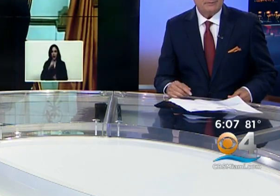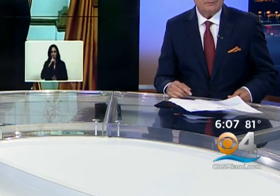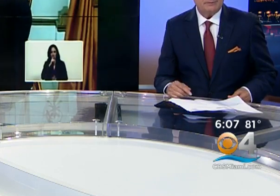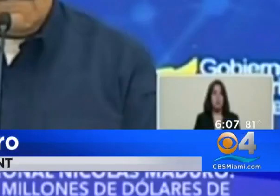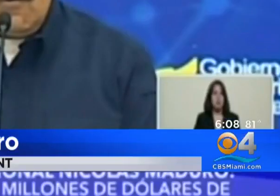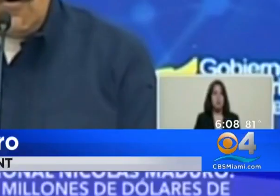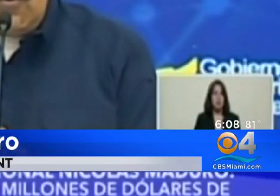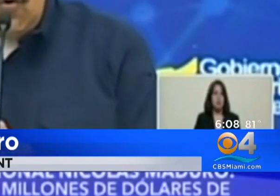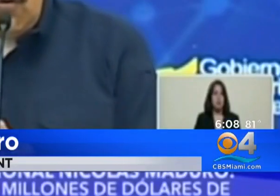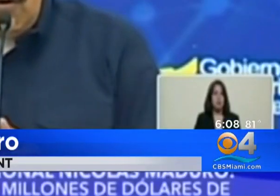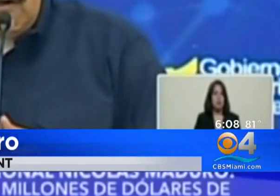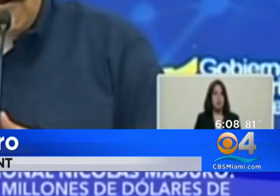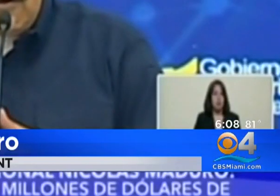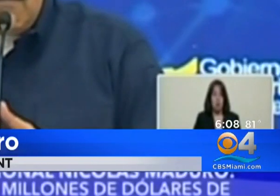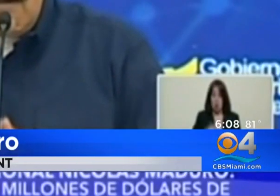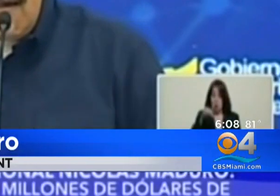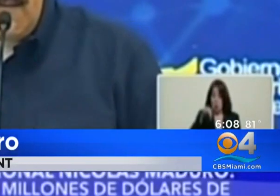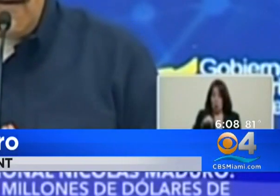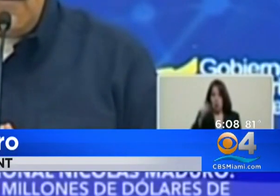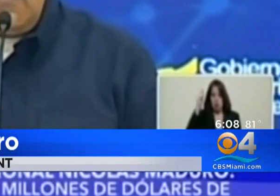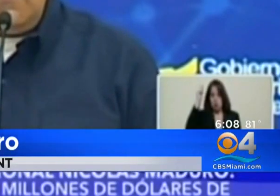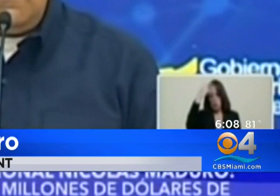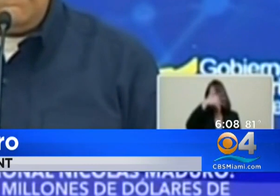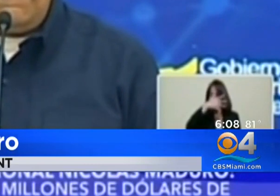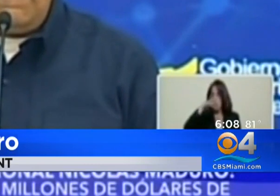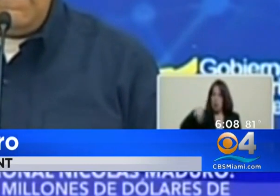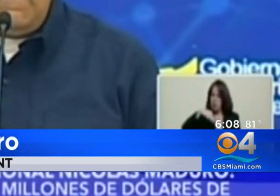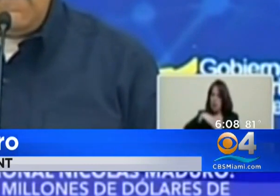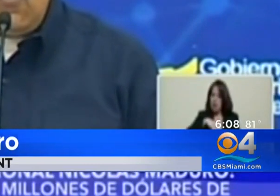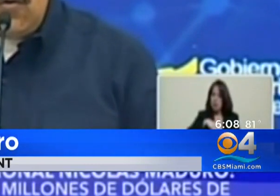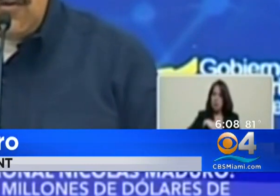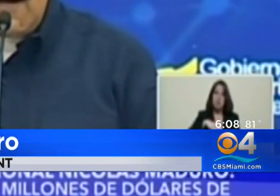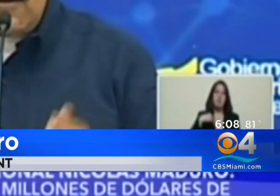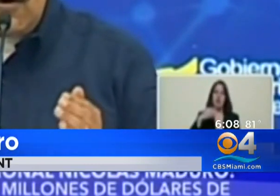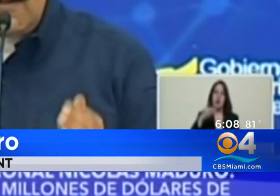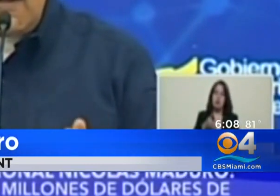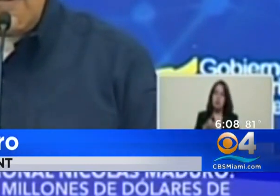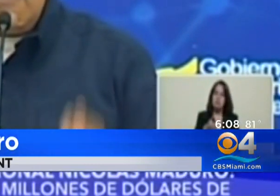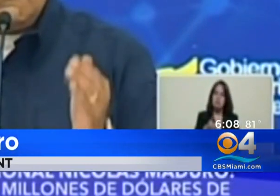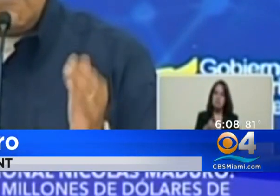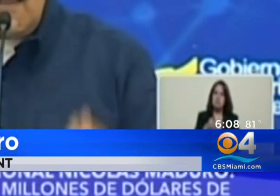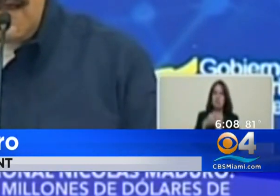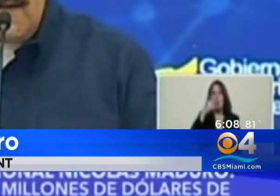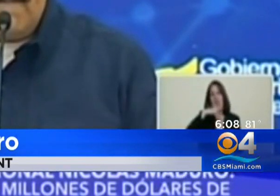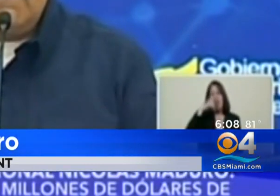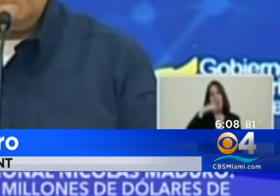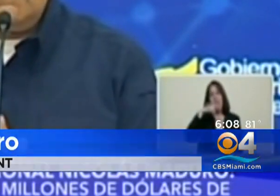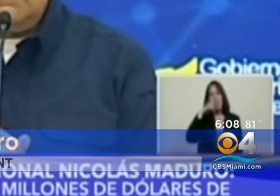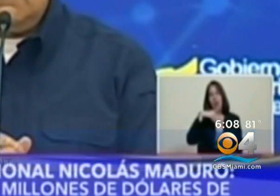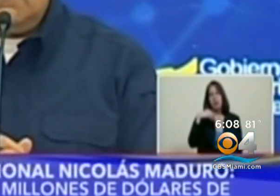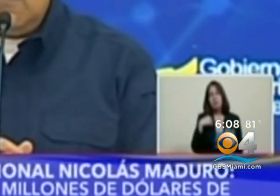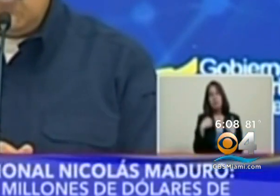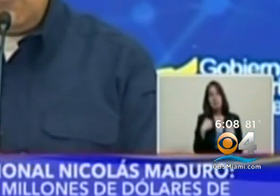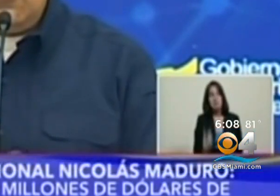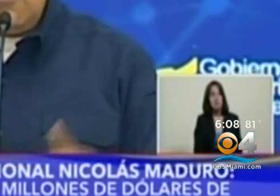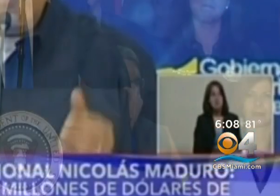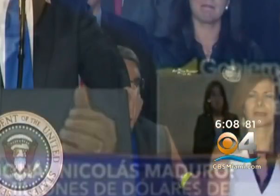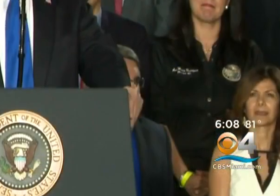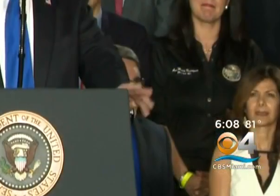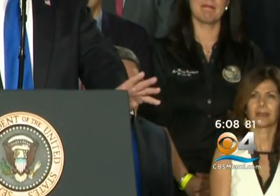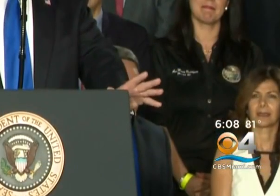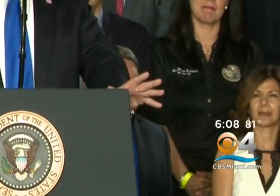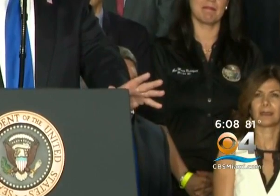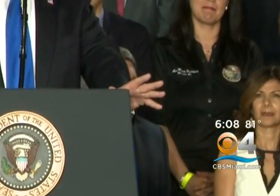happen. Hoy tuvo Donald Trump in Miami. Embattled Venezuelan President Nicolas Maduro firing back at President